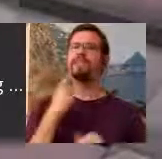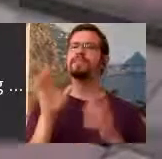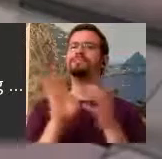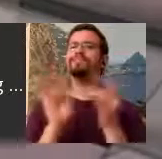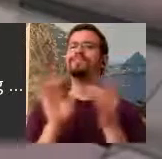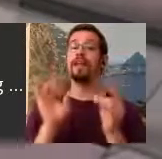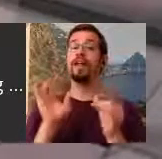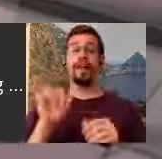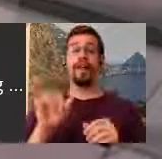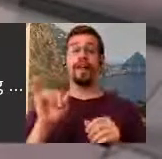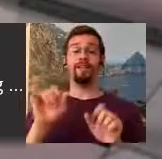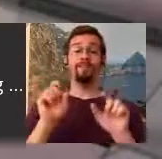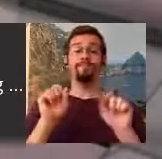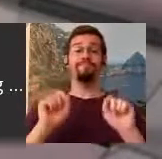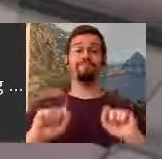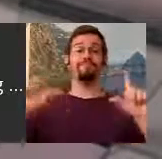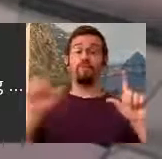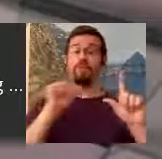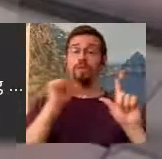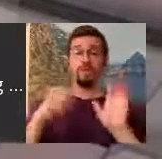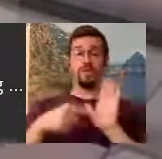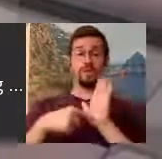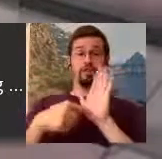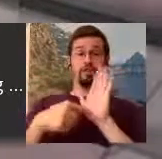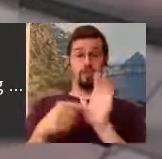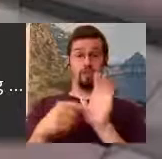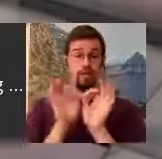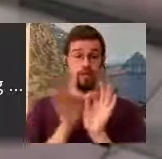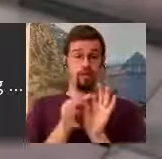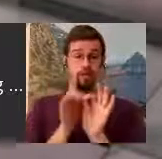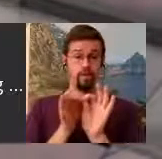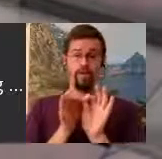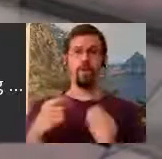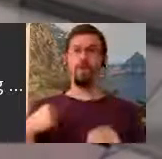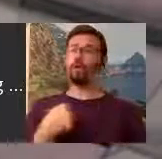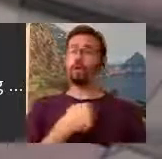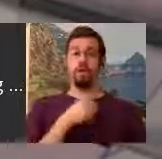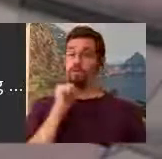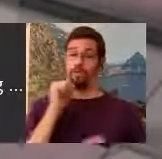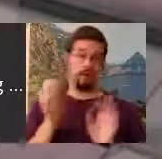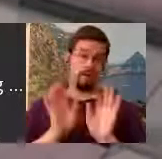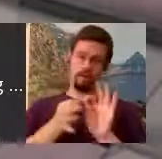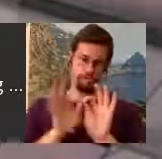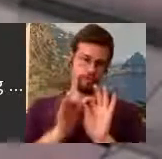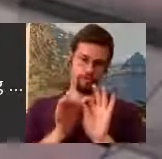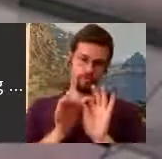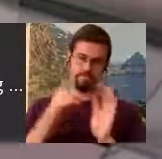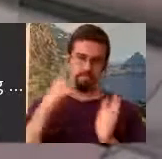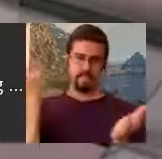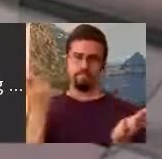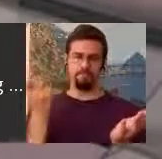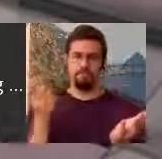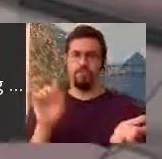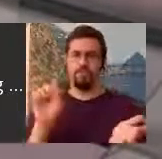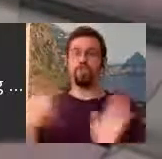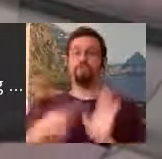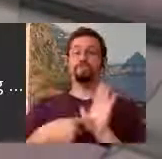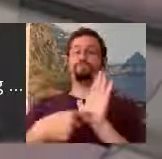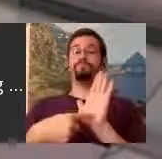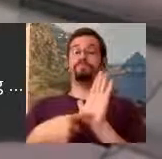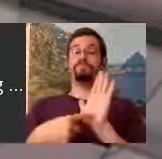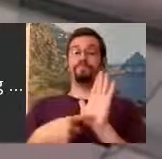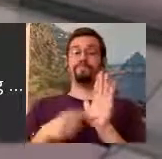that our slideshow was not showing the interpreter. But we weren't interpreting because it was a completely